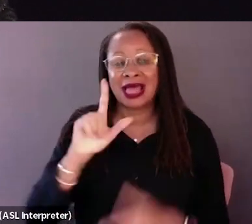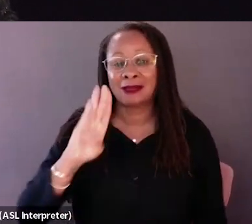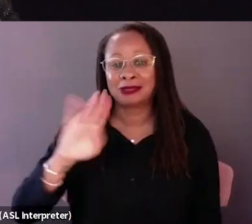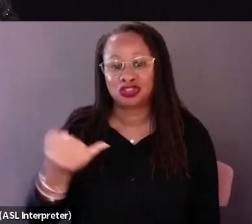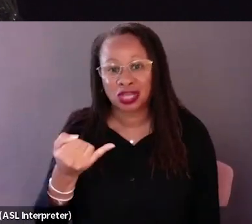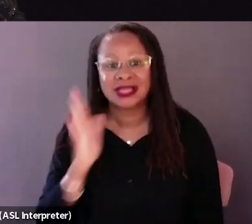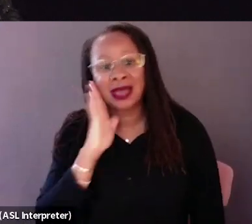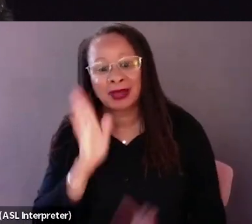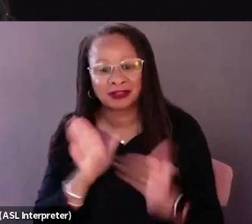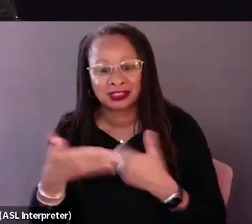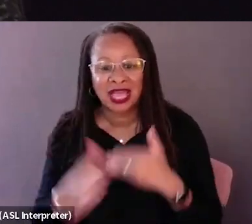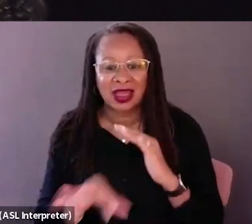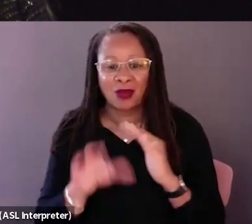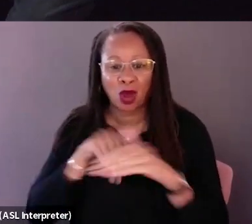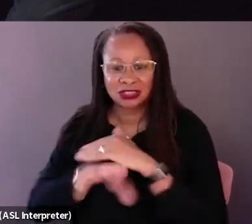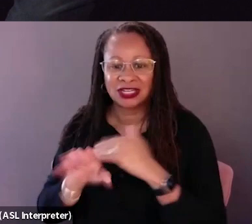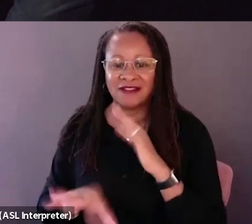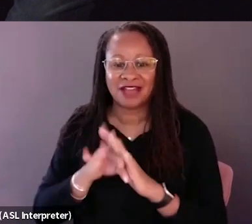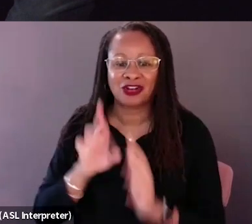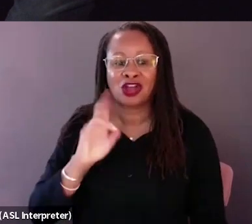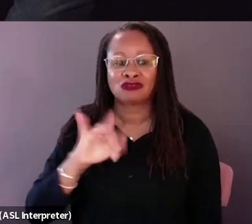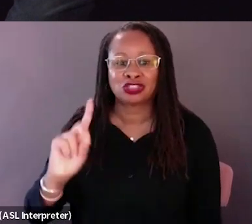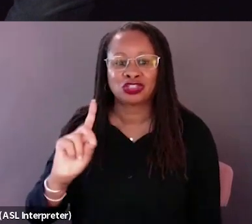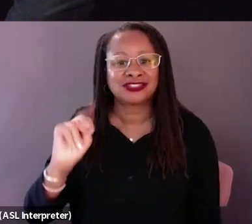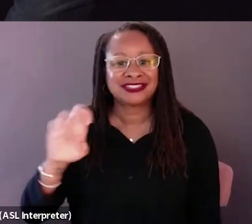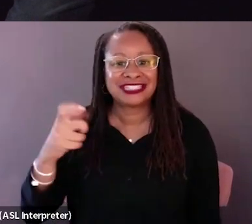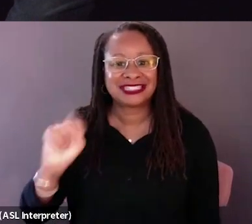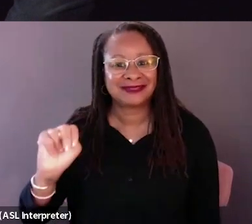walked in and found Richard Nixon." So.